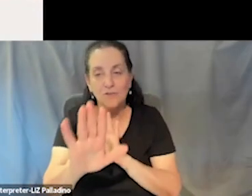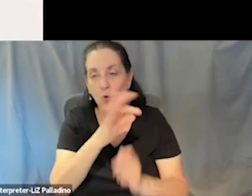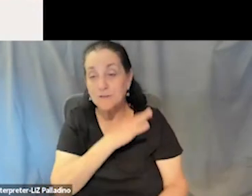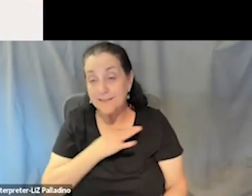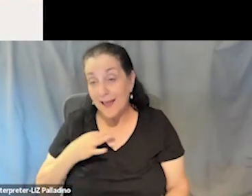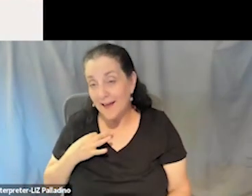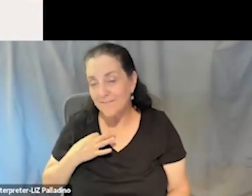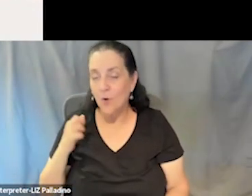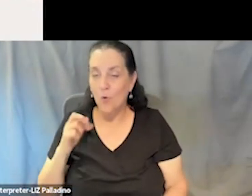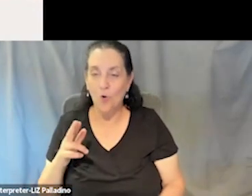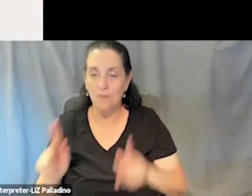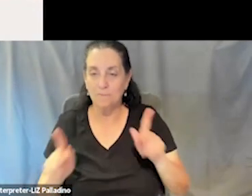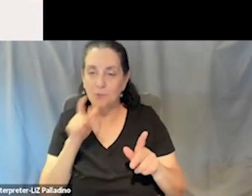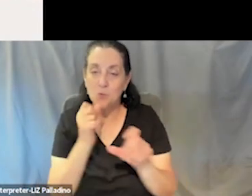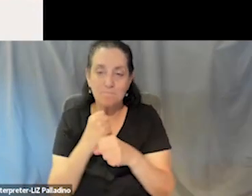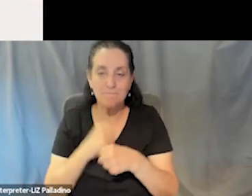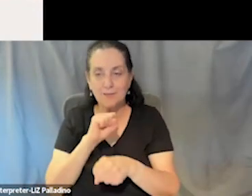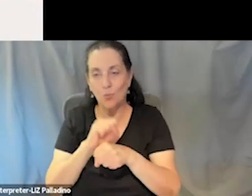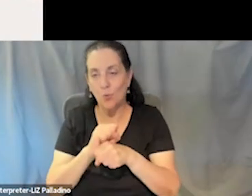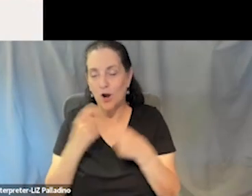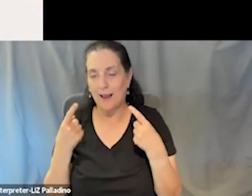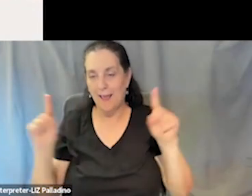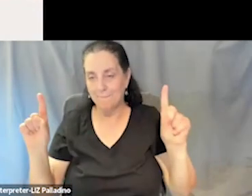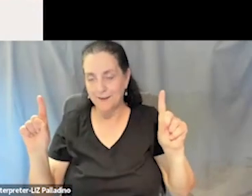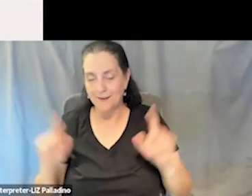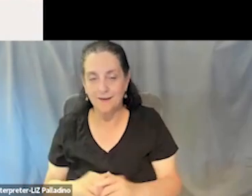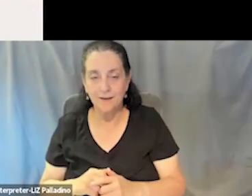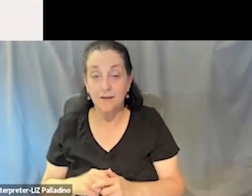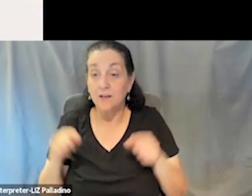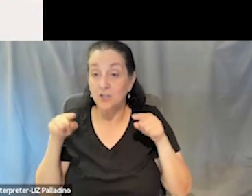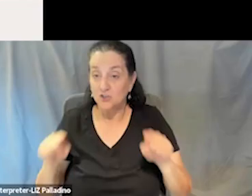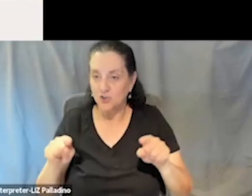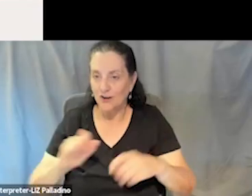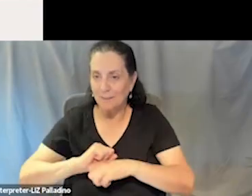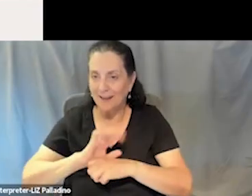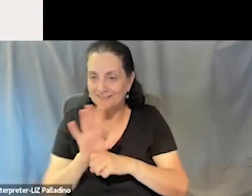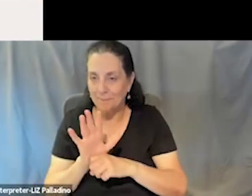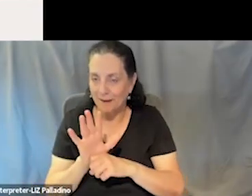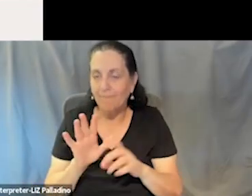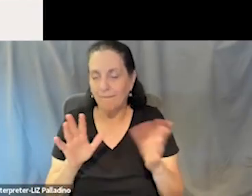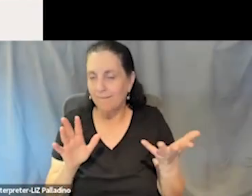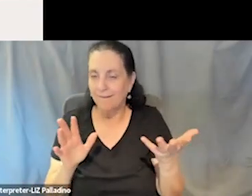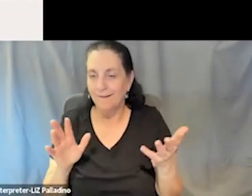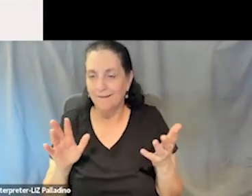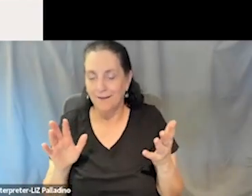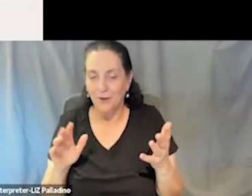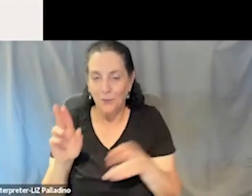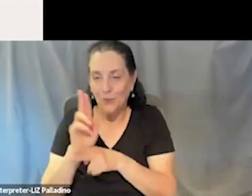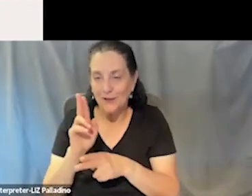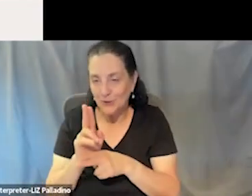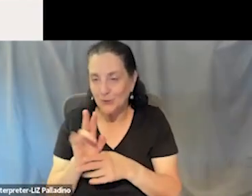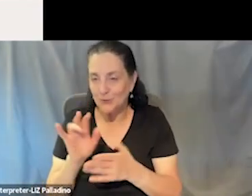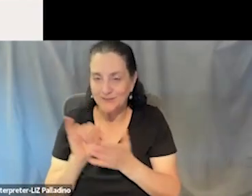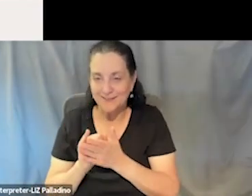who actually make the work happen. So we usually lead with a strong, during pandemic, it was great. We just used picture of the Zoom screen, which was very